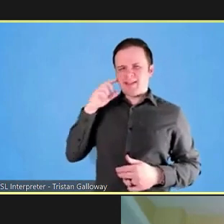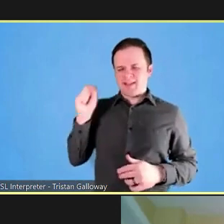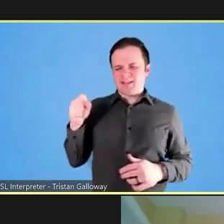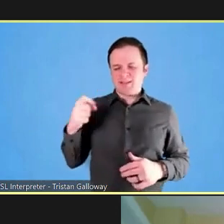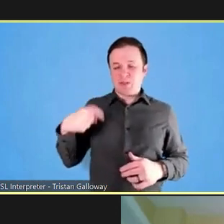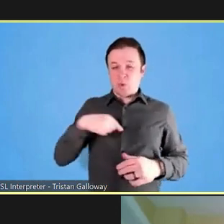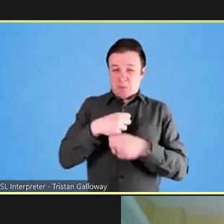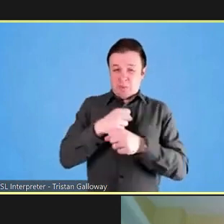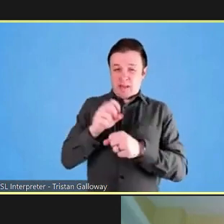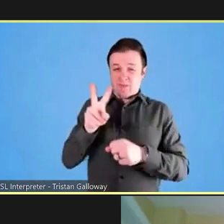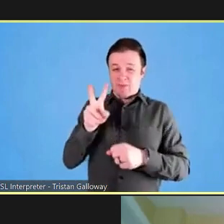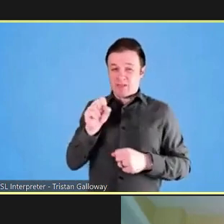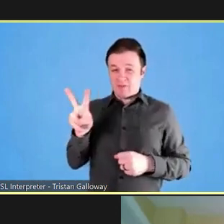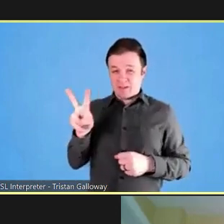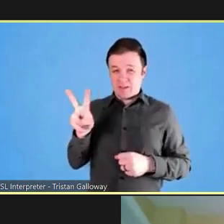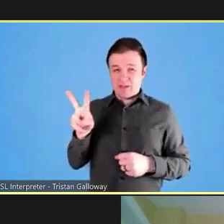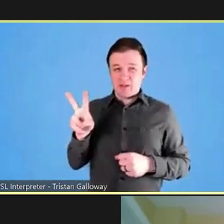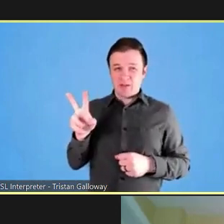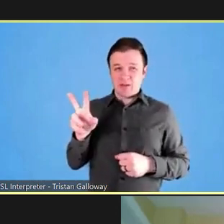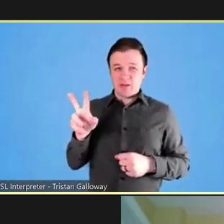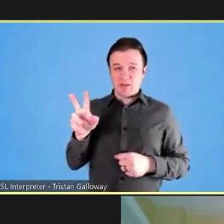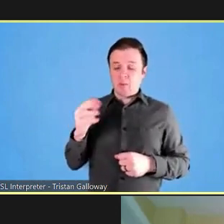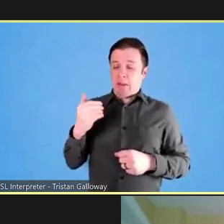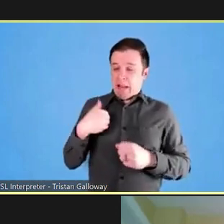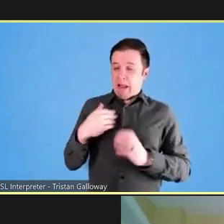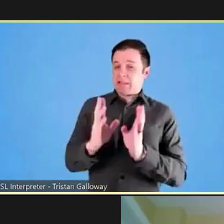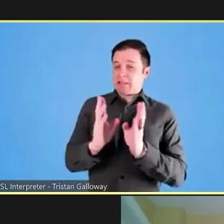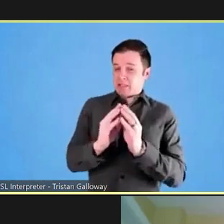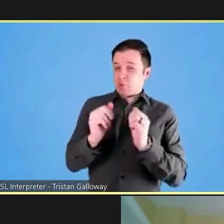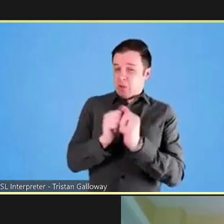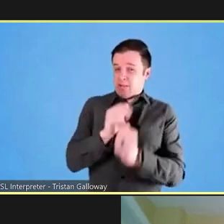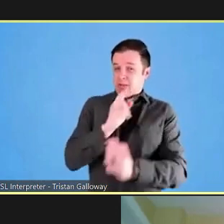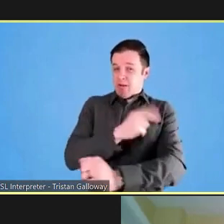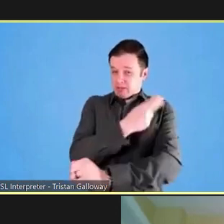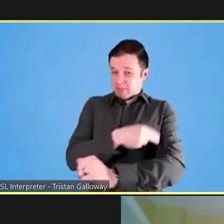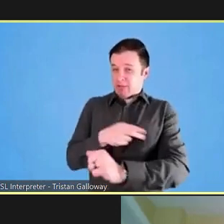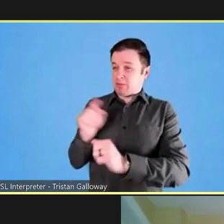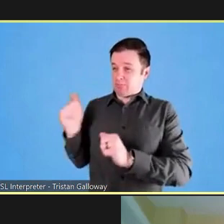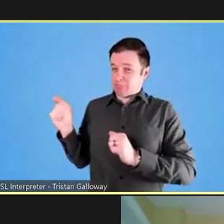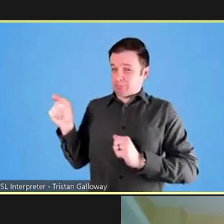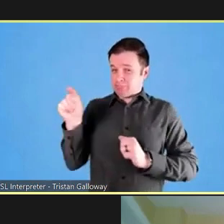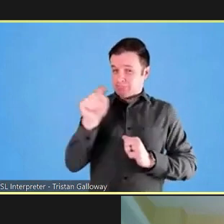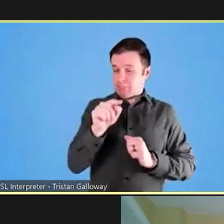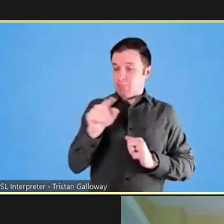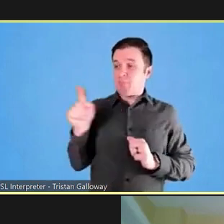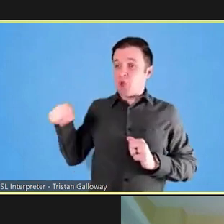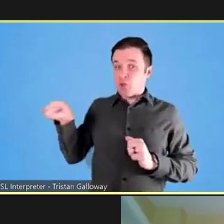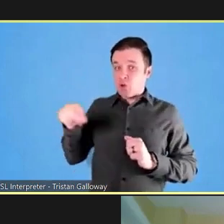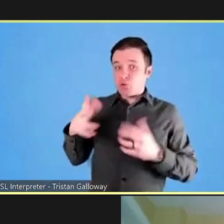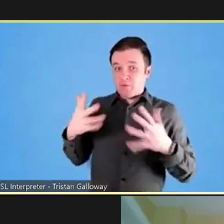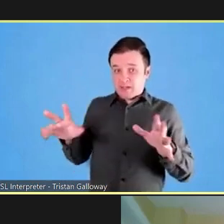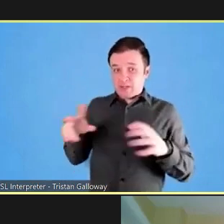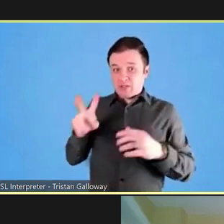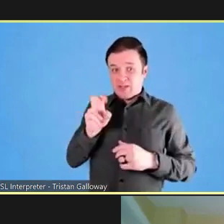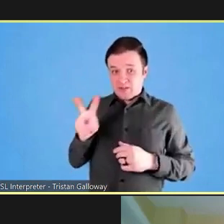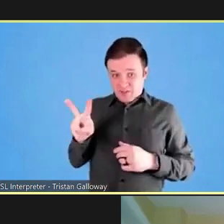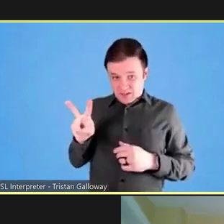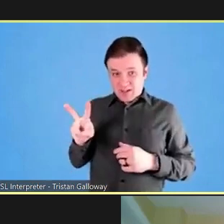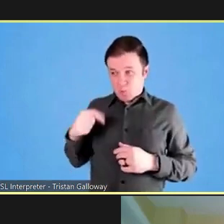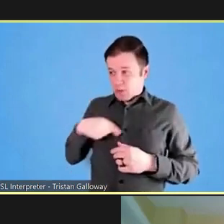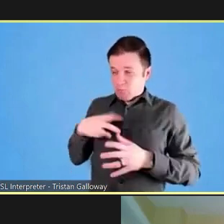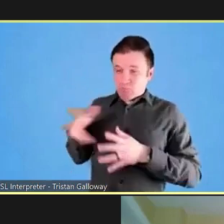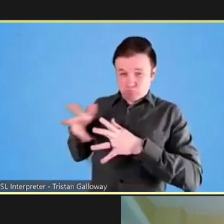the VSV, we actually held sessions with hospitals and the folks who were completing the VSV. And what